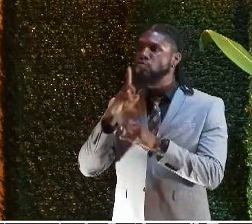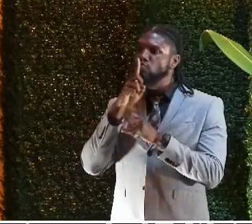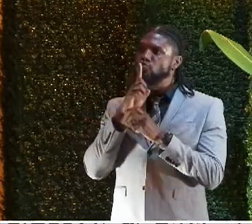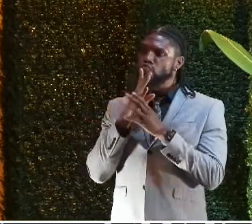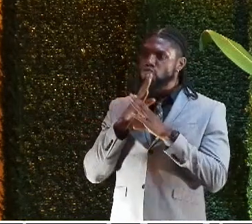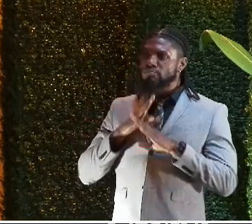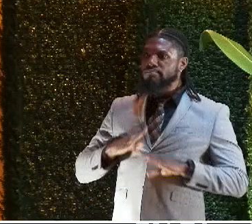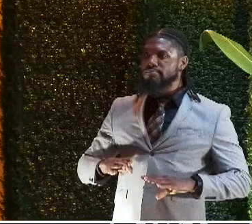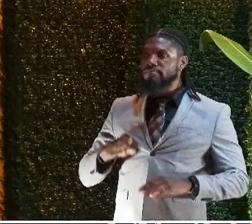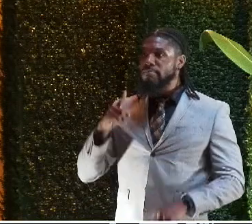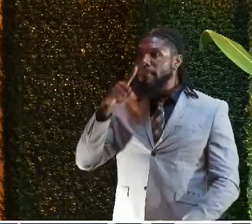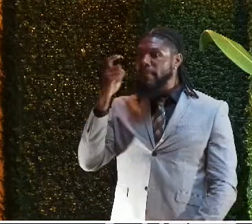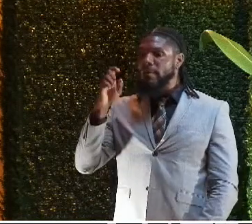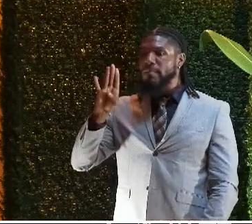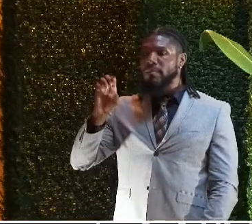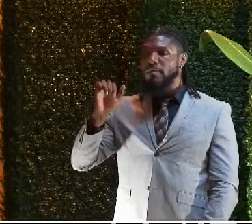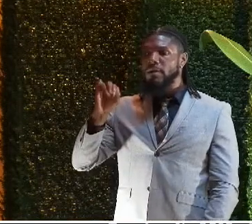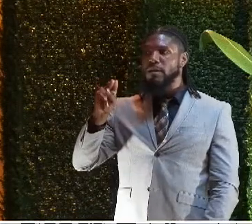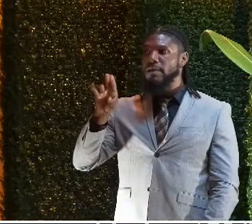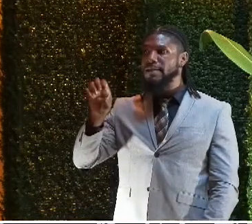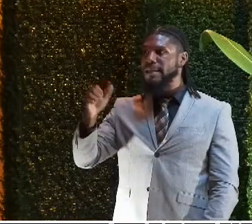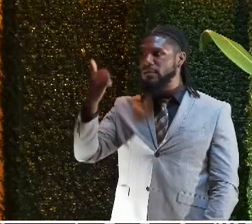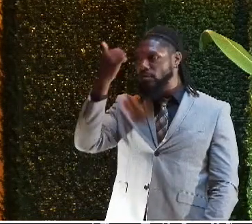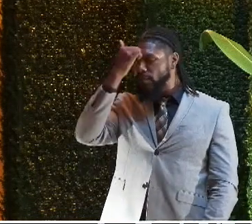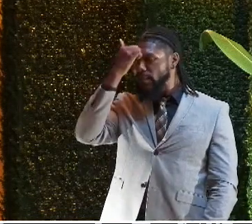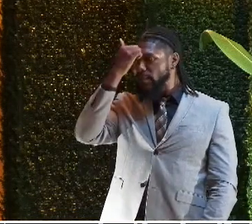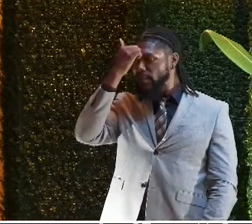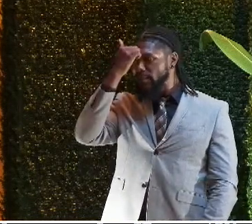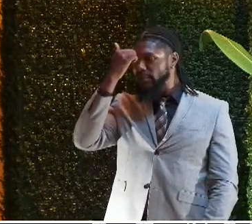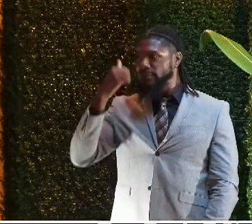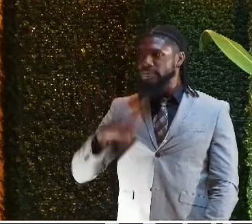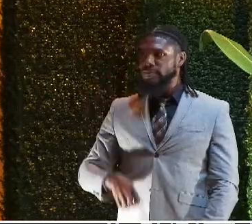That's because Beyonce ain't stupid.